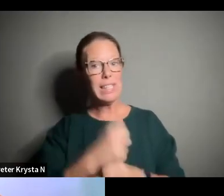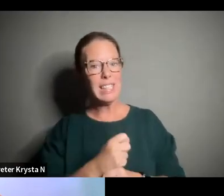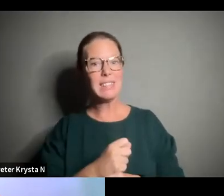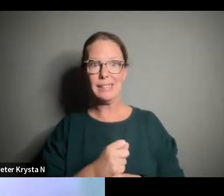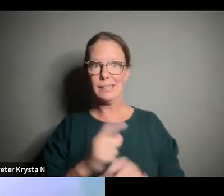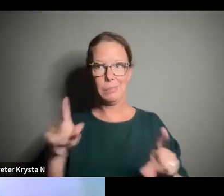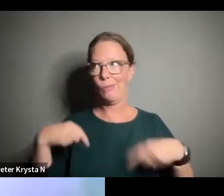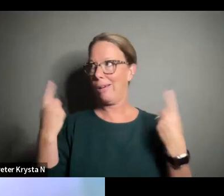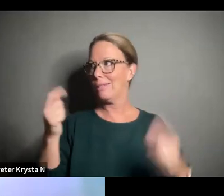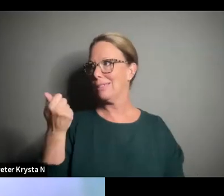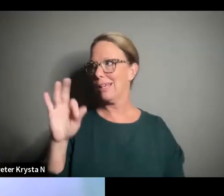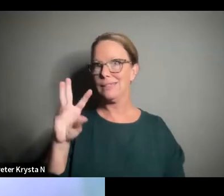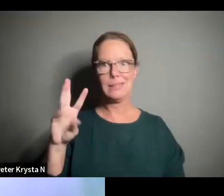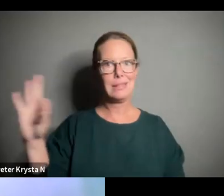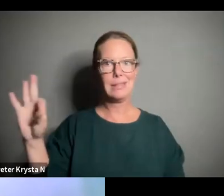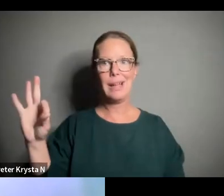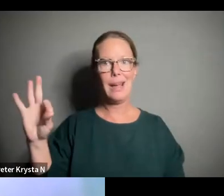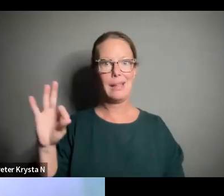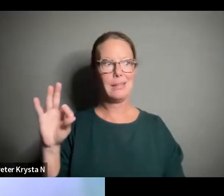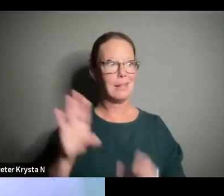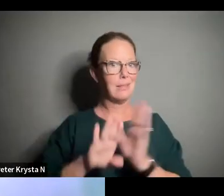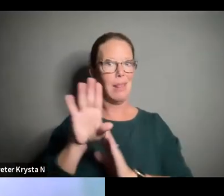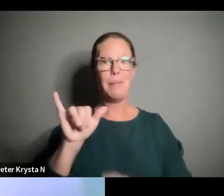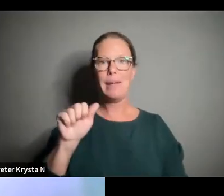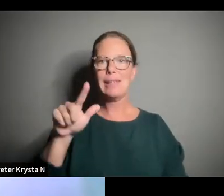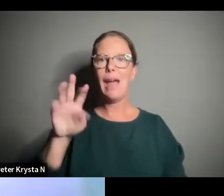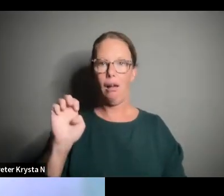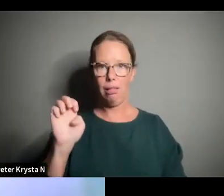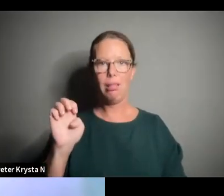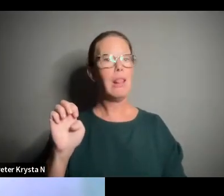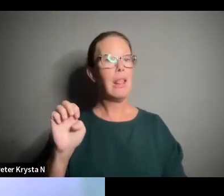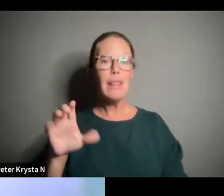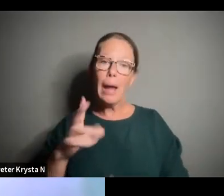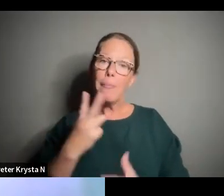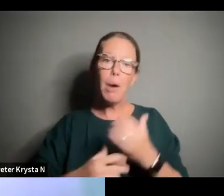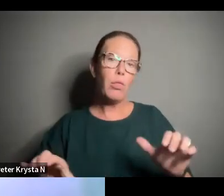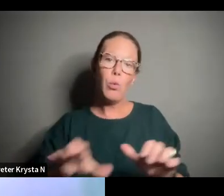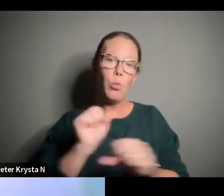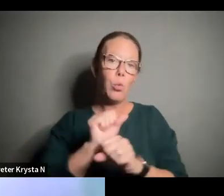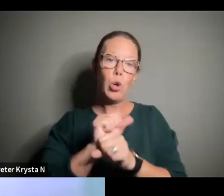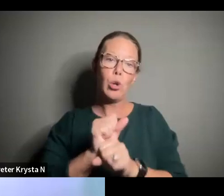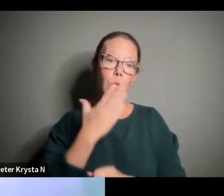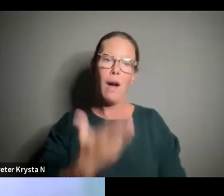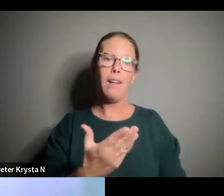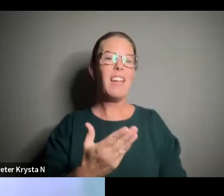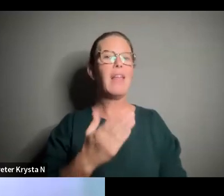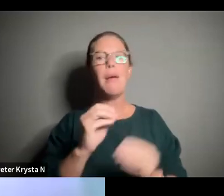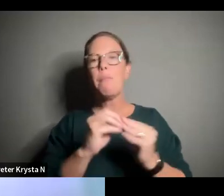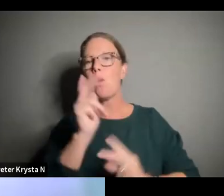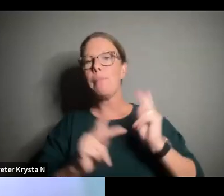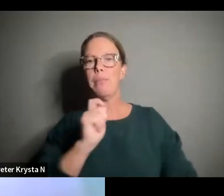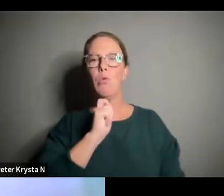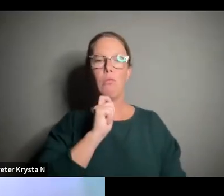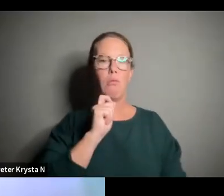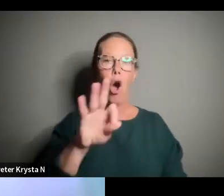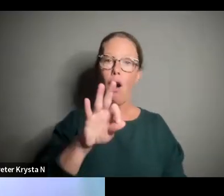since 1969, developed out of Yale. They both work well, and my goal is that more people getting off the ventilator is good, either with direct